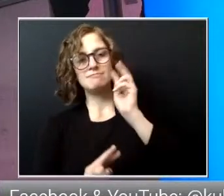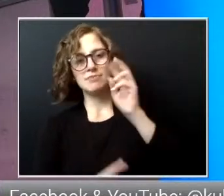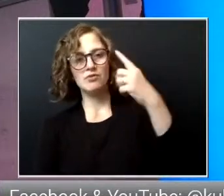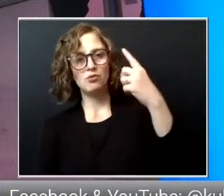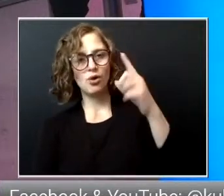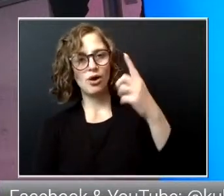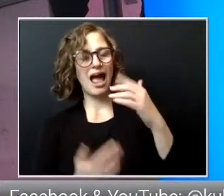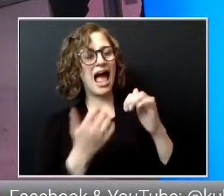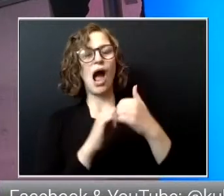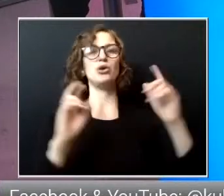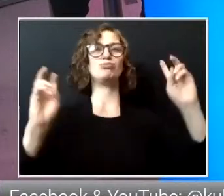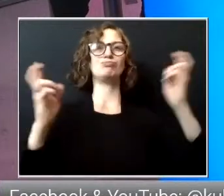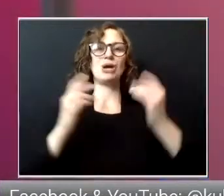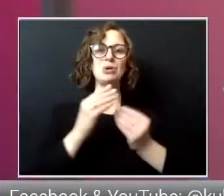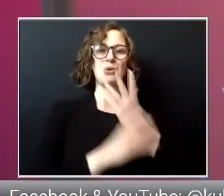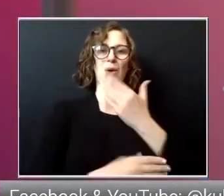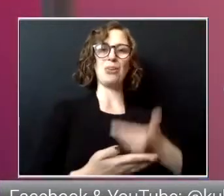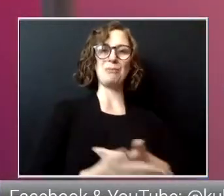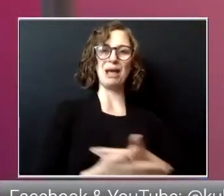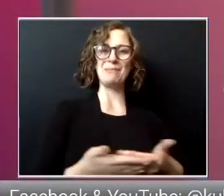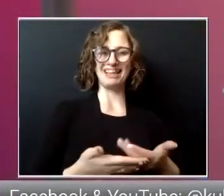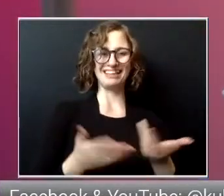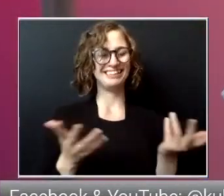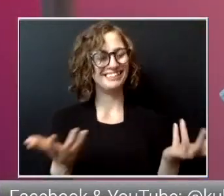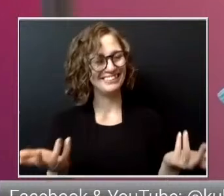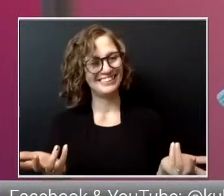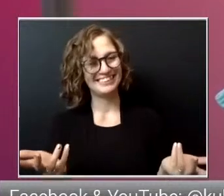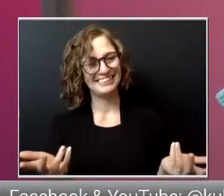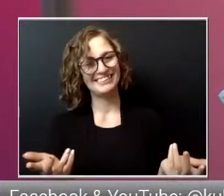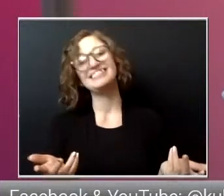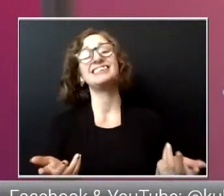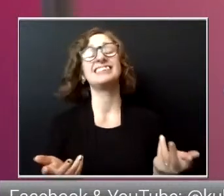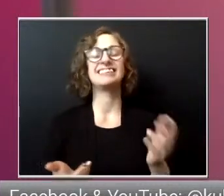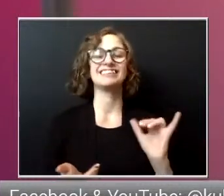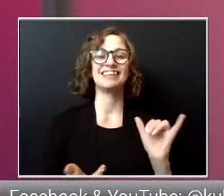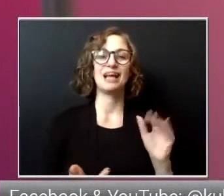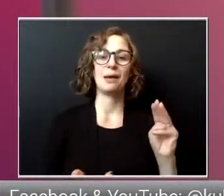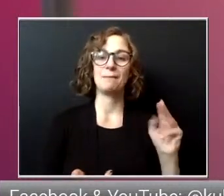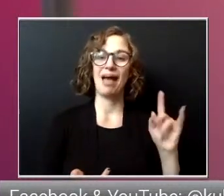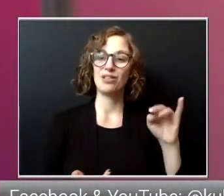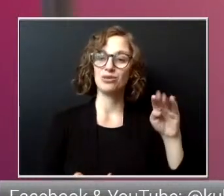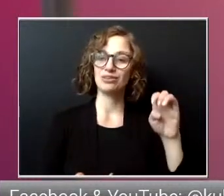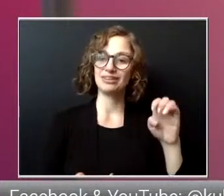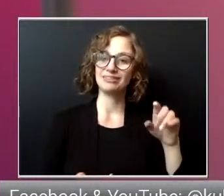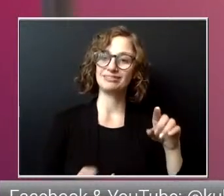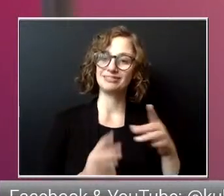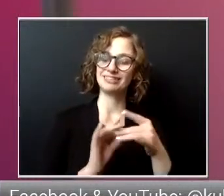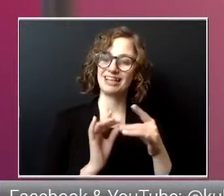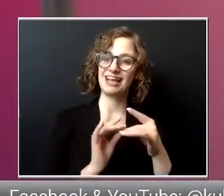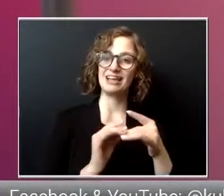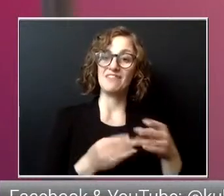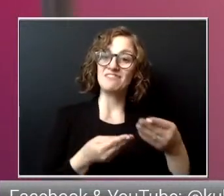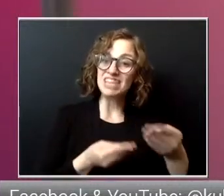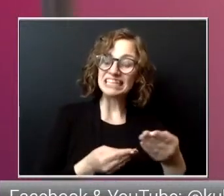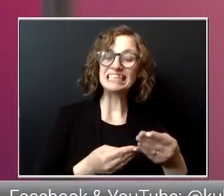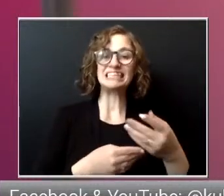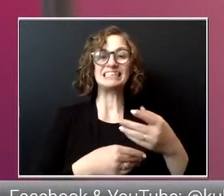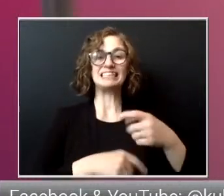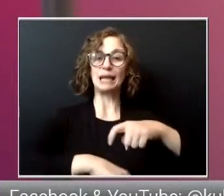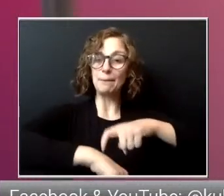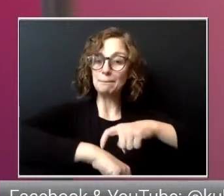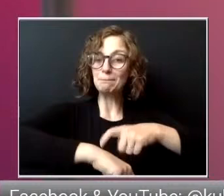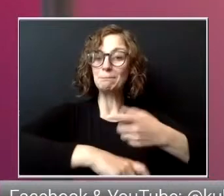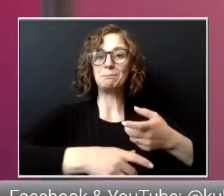bigger? Well, like Mallory was saying, feeding in time, and then managing those spells, because